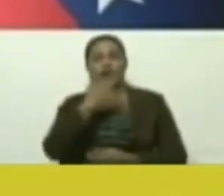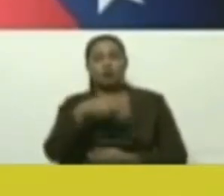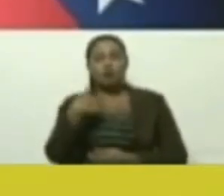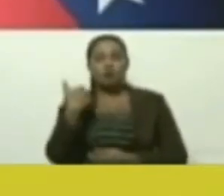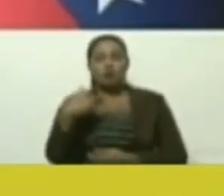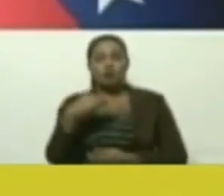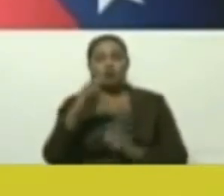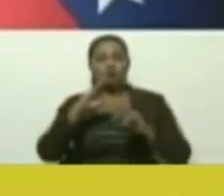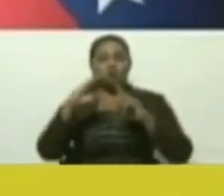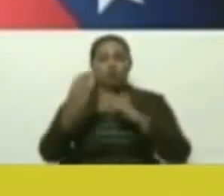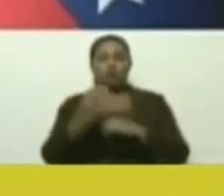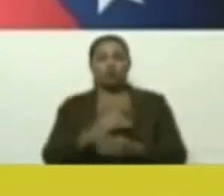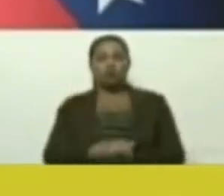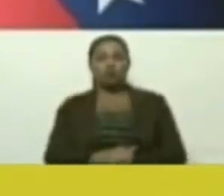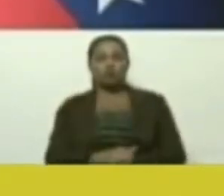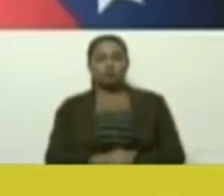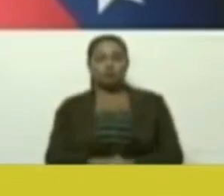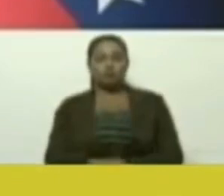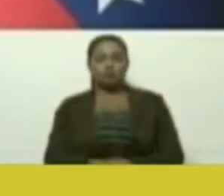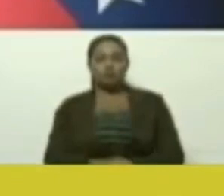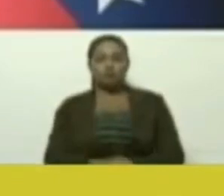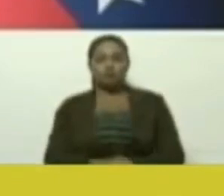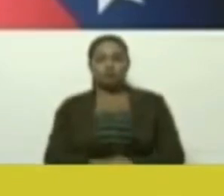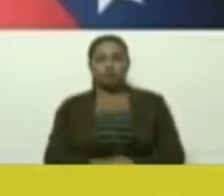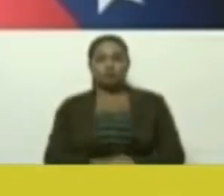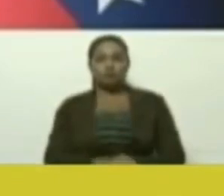ideologies and religions and cultures.